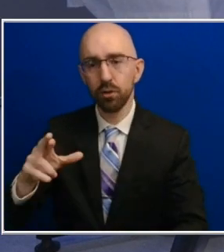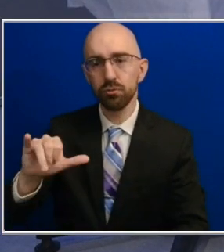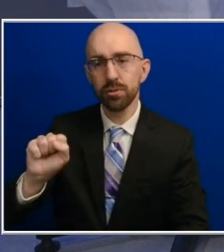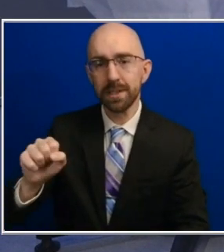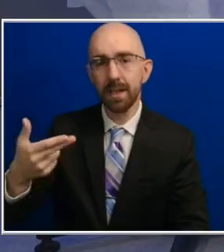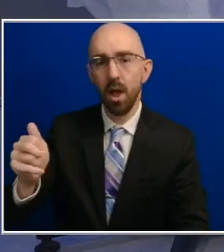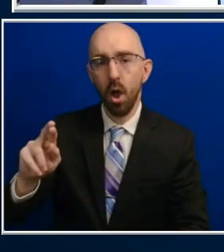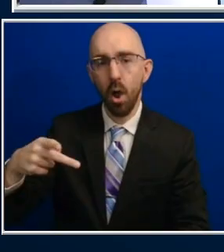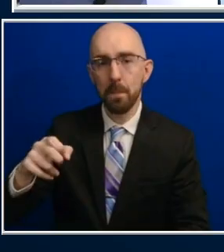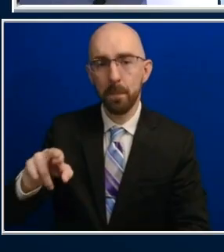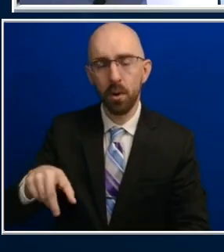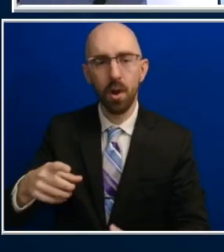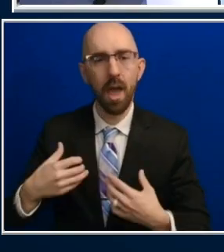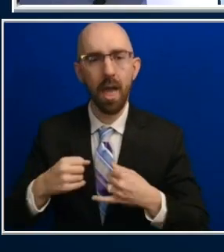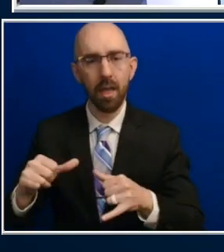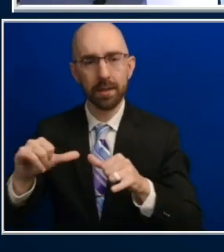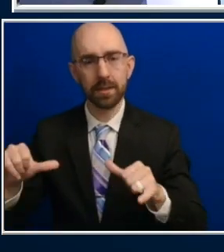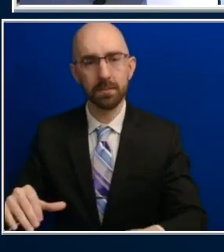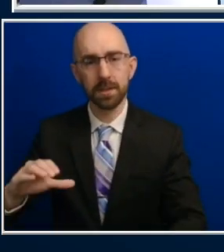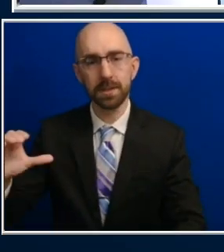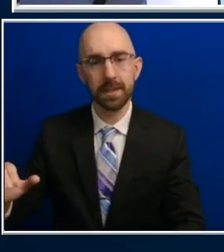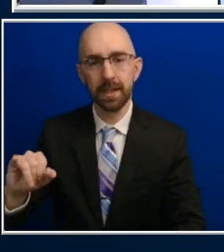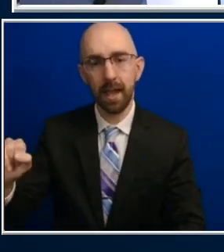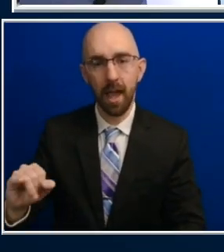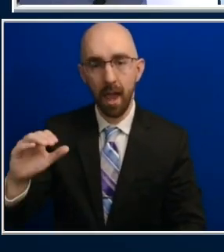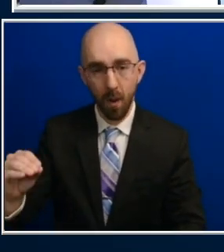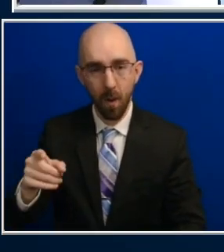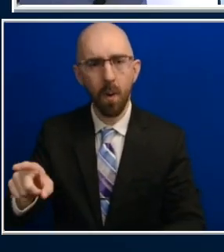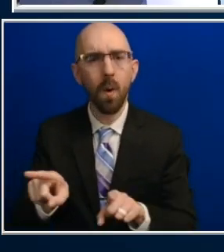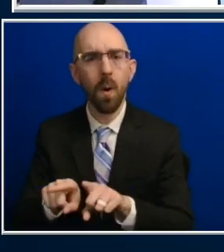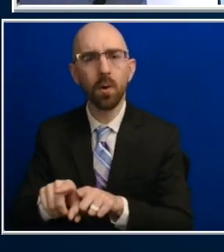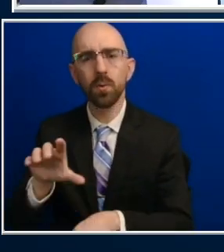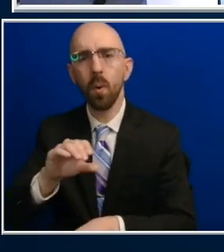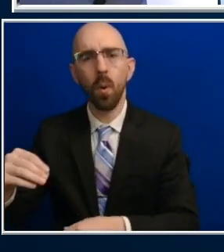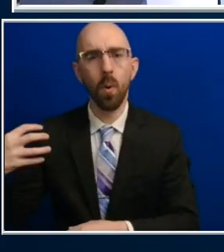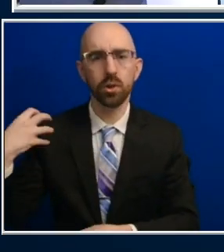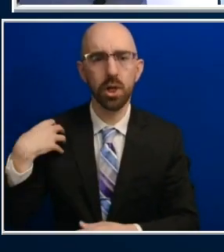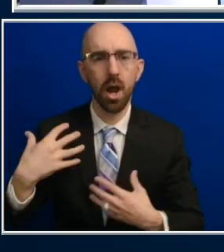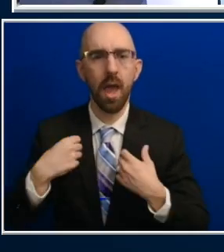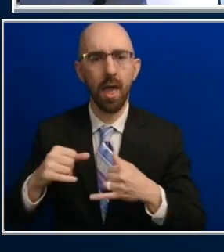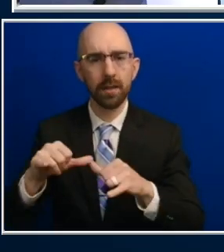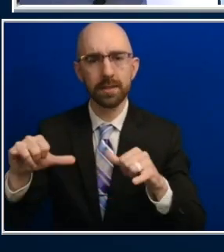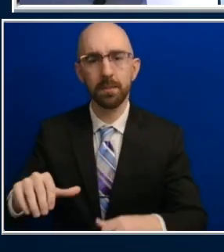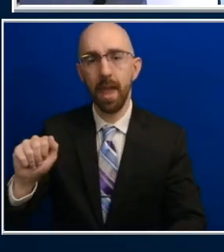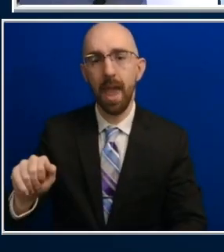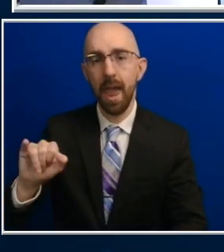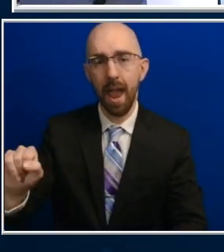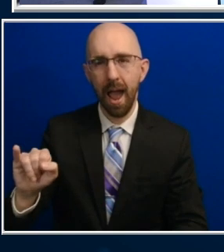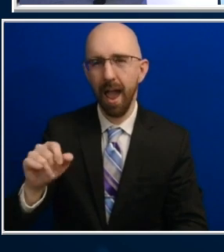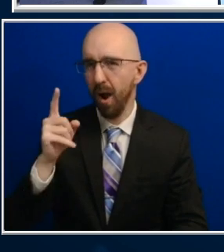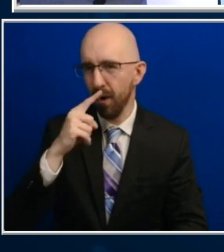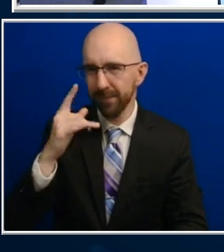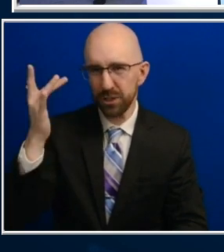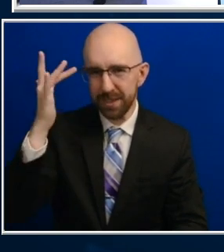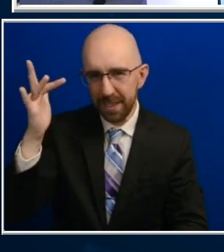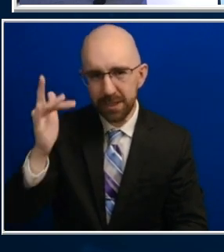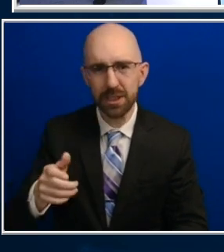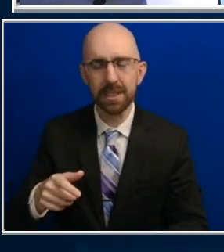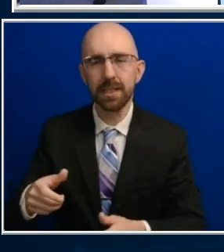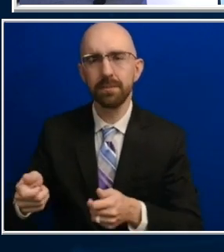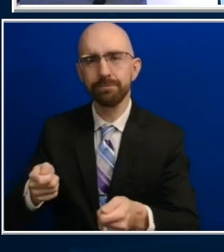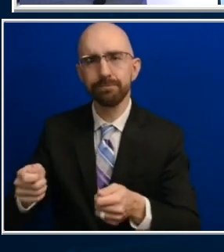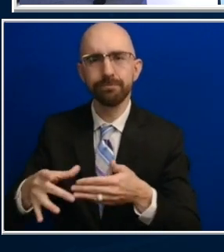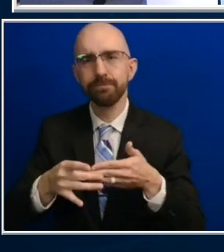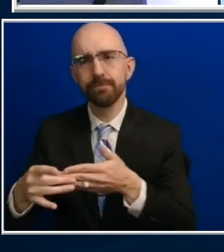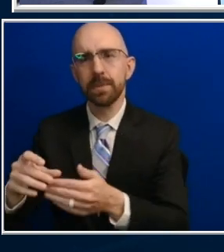health system's chief information officer who also co-chairs the health system's AI, or artificial intelligence, steering committee.